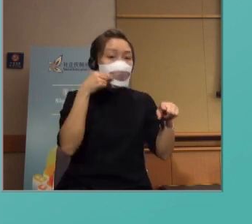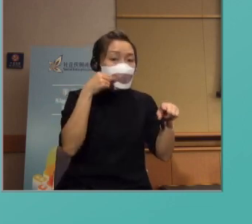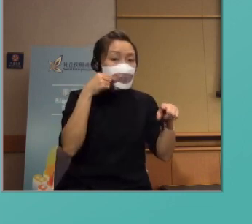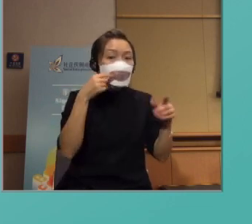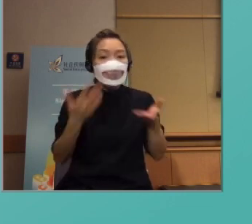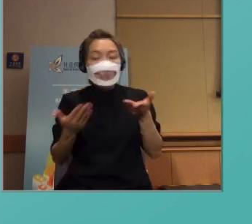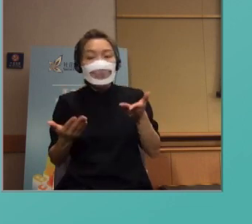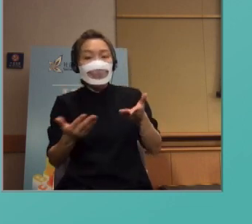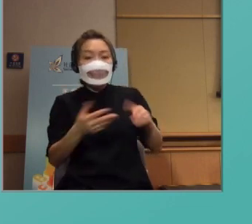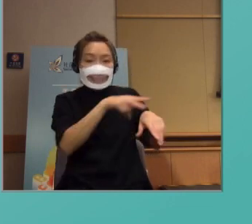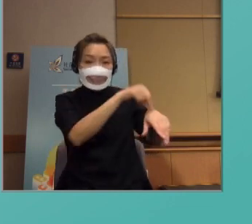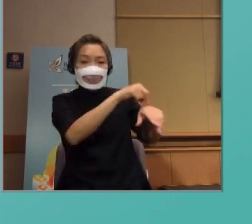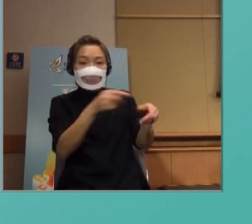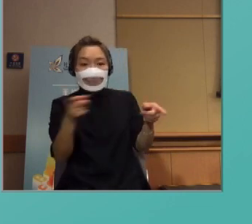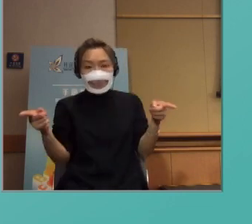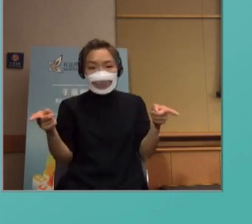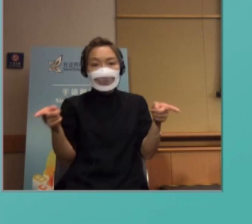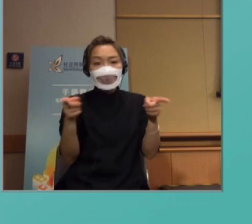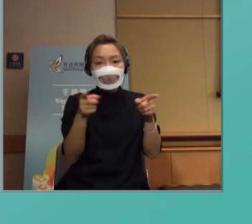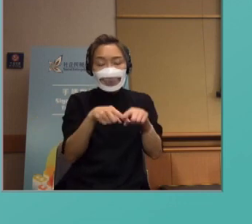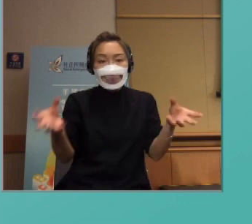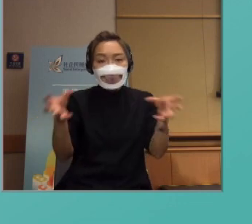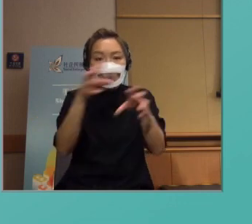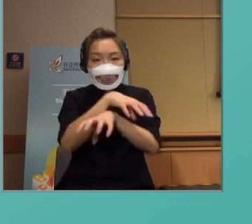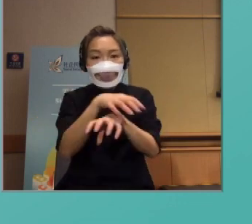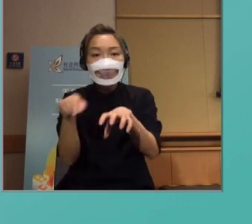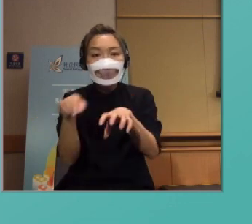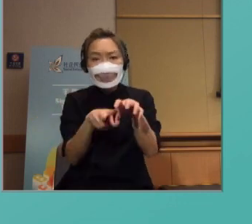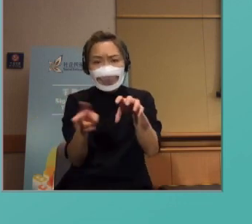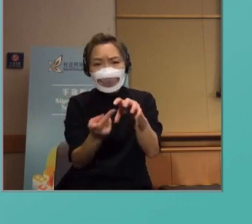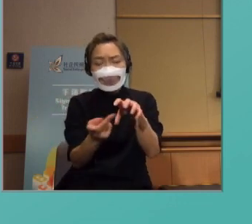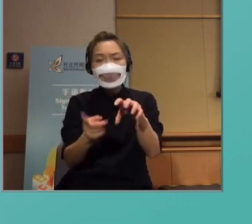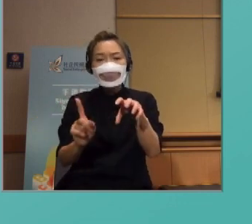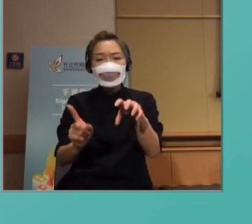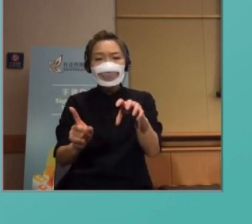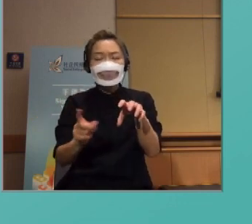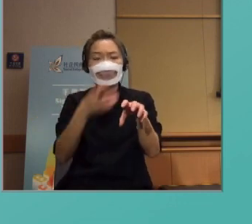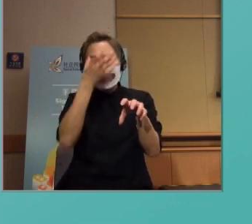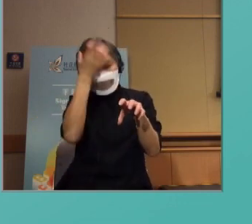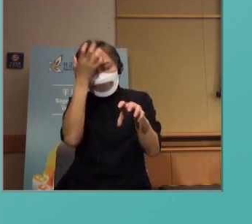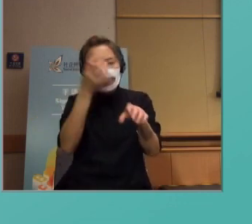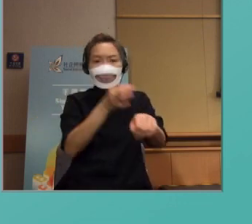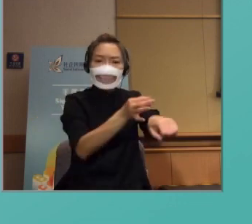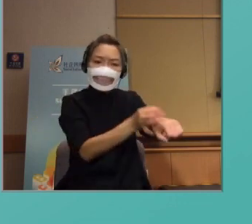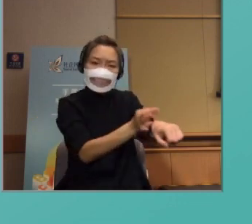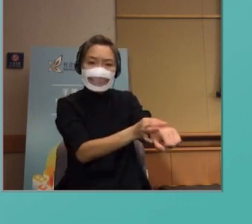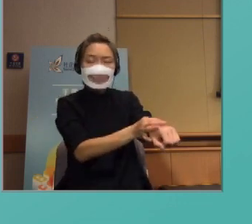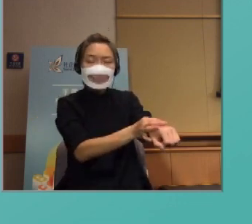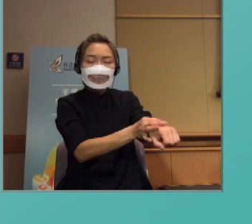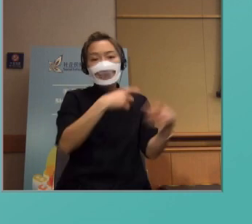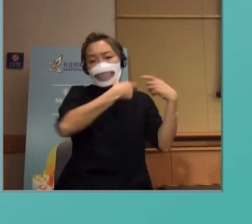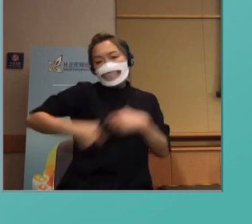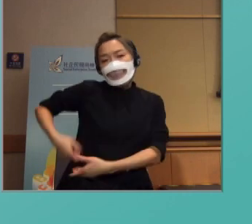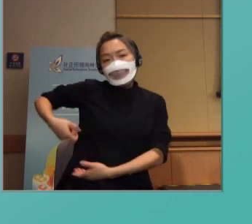have seen whiskey, wine, luxury watches, luxury handbags and shoes that are physical,